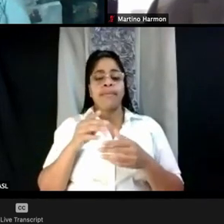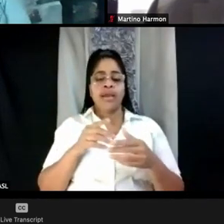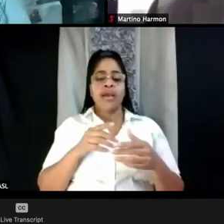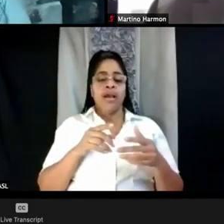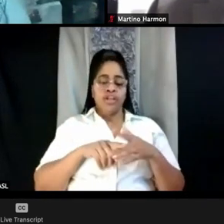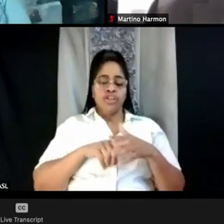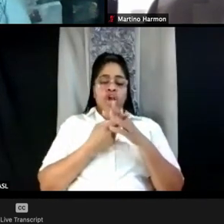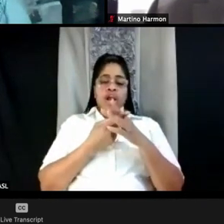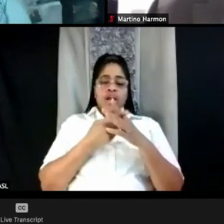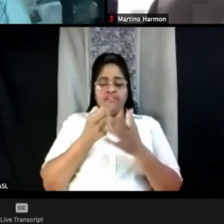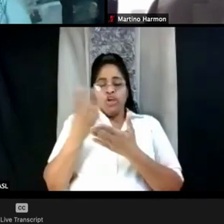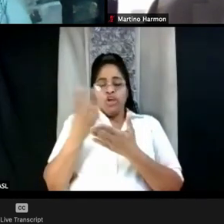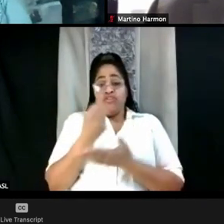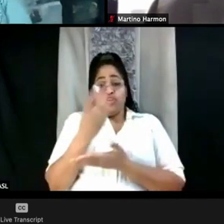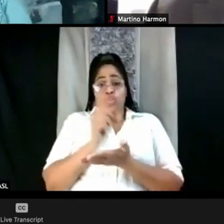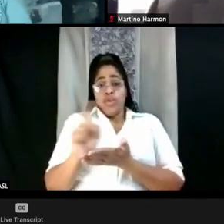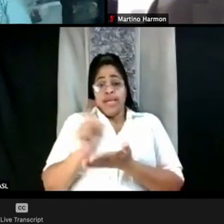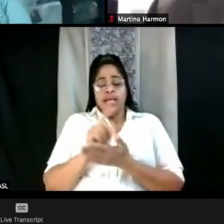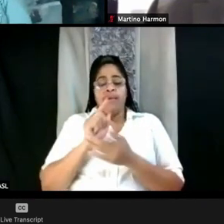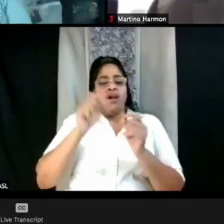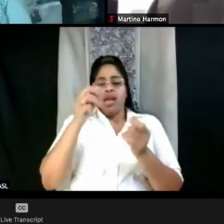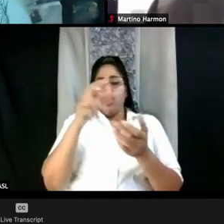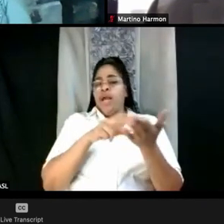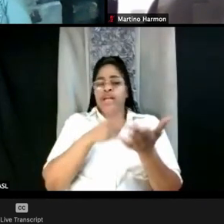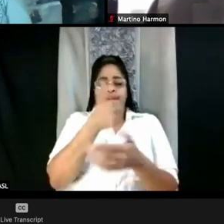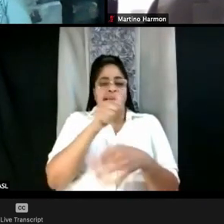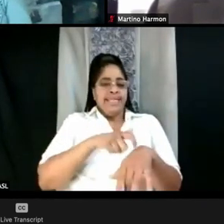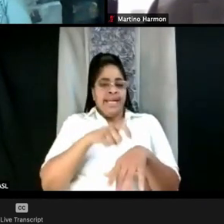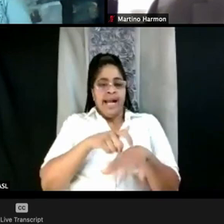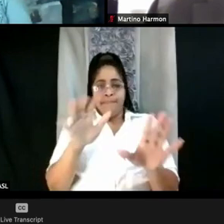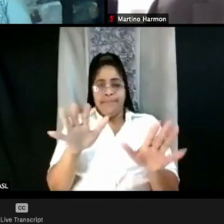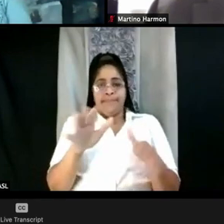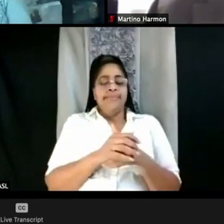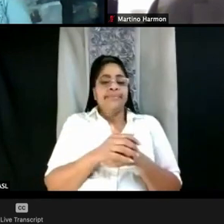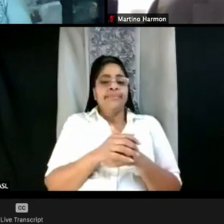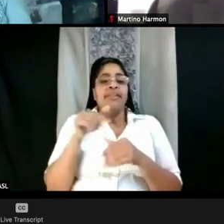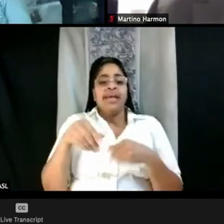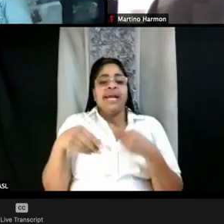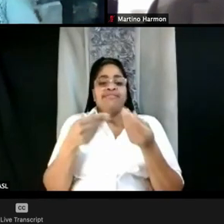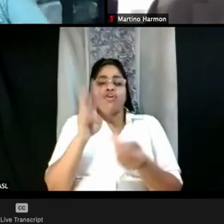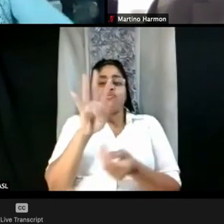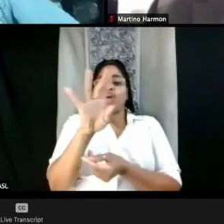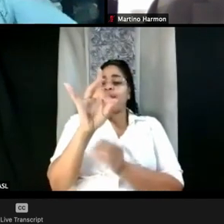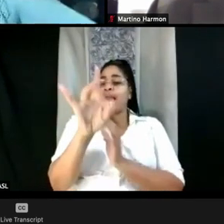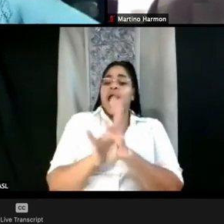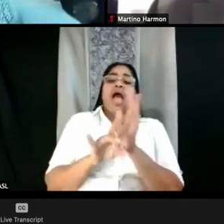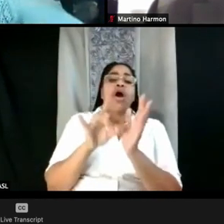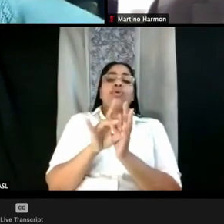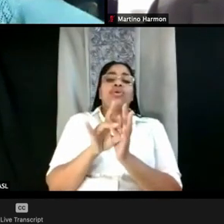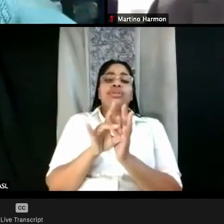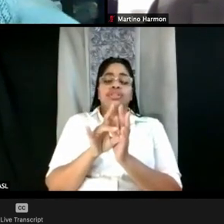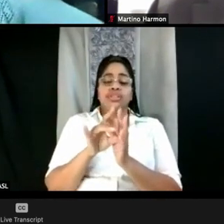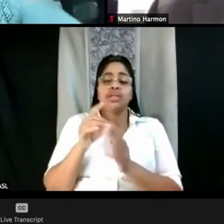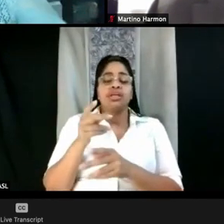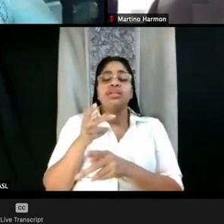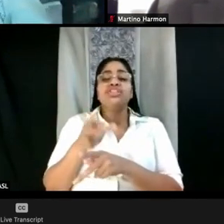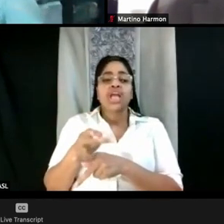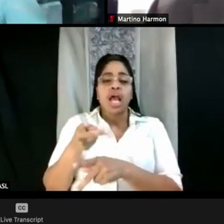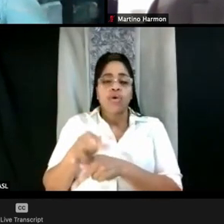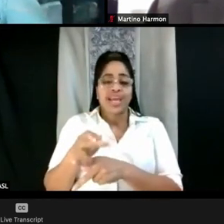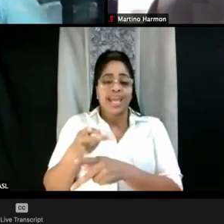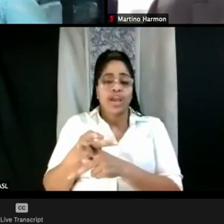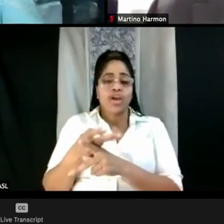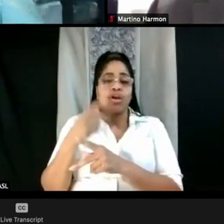of weeks, but you can always register for it at any time. And this gives you 48 hours of subsidized childcare